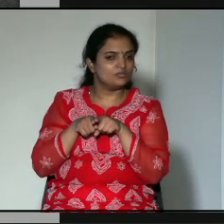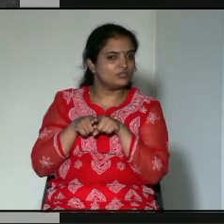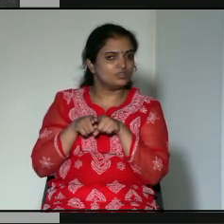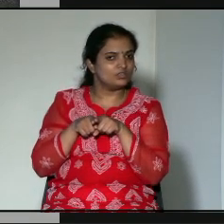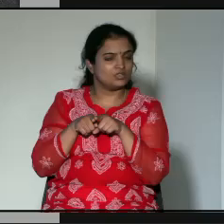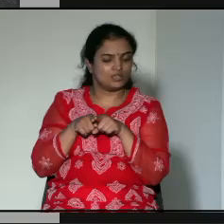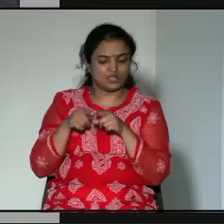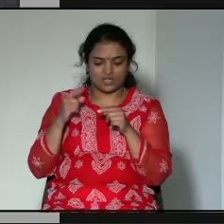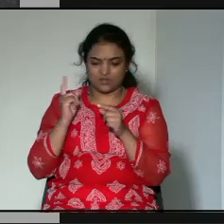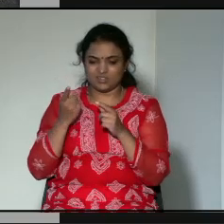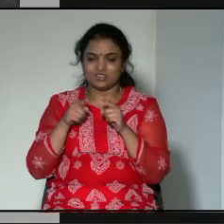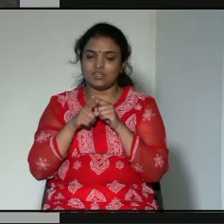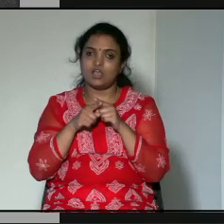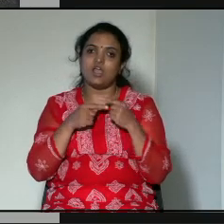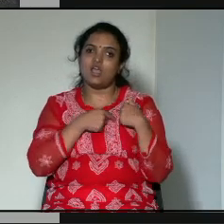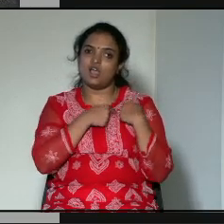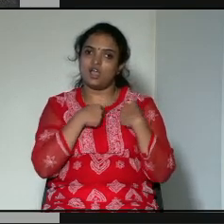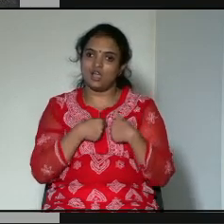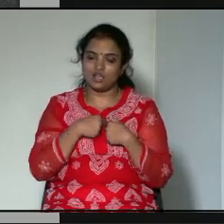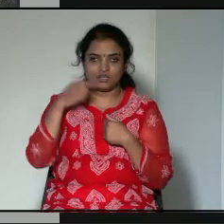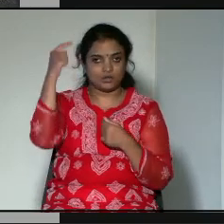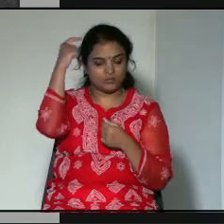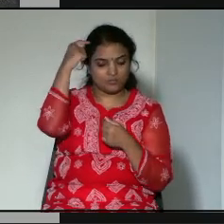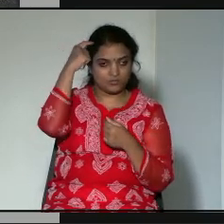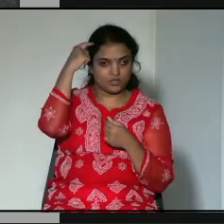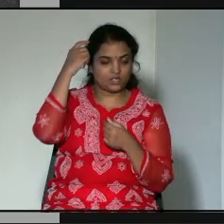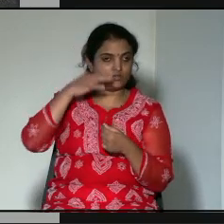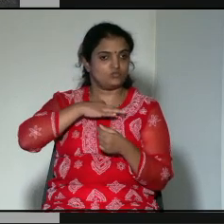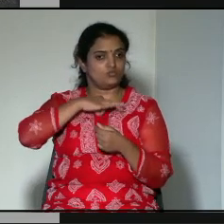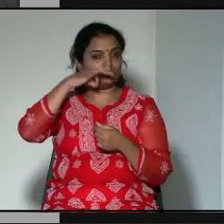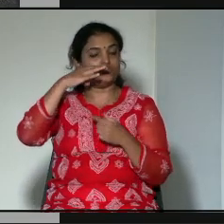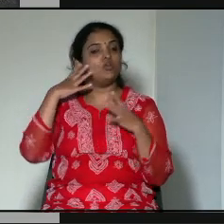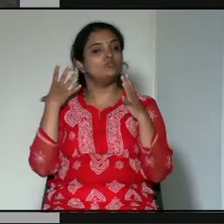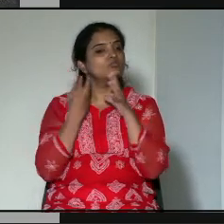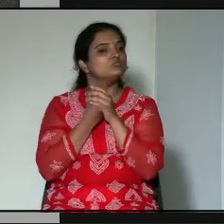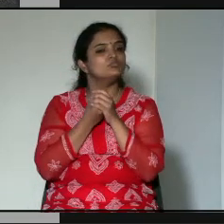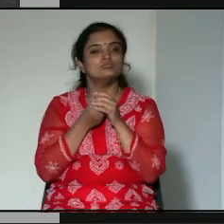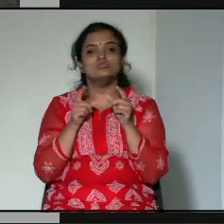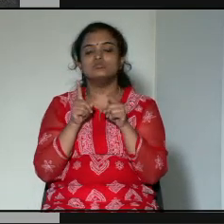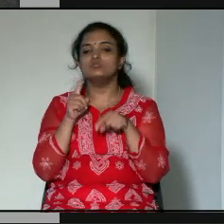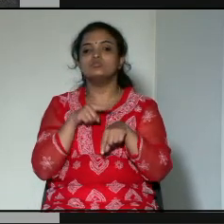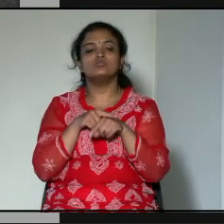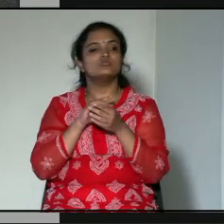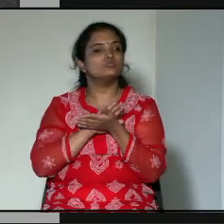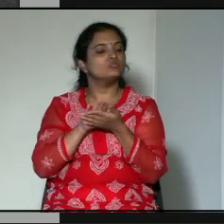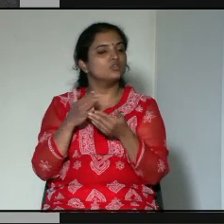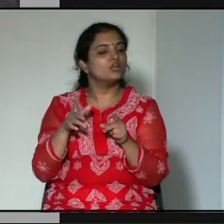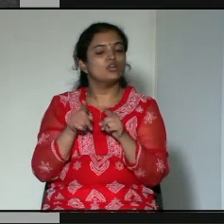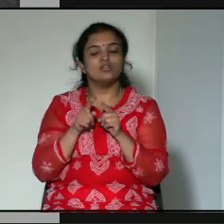and body becomes one with the object in the furnace, each act of metal casting